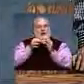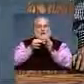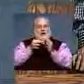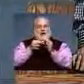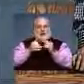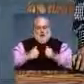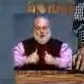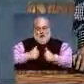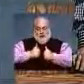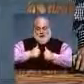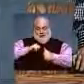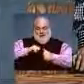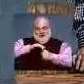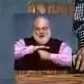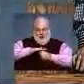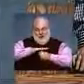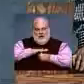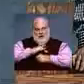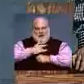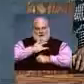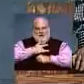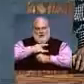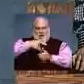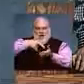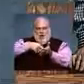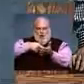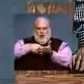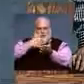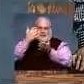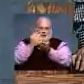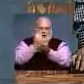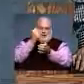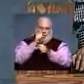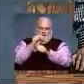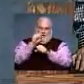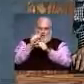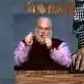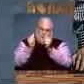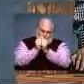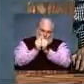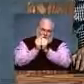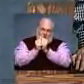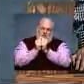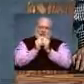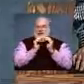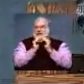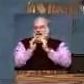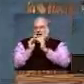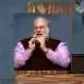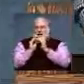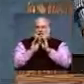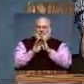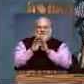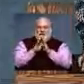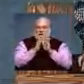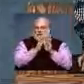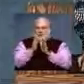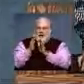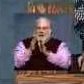residents of this area, I feel like we owe the opportunity to work with the city on a development plan for our